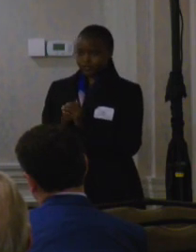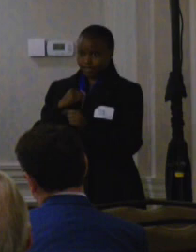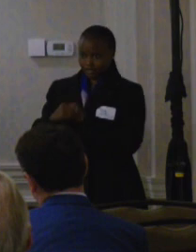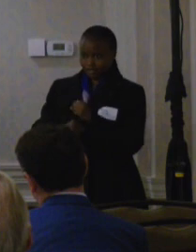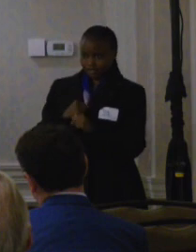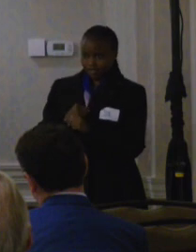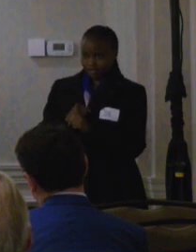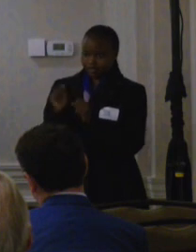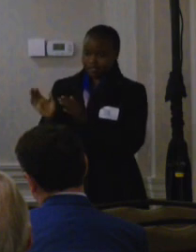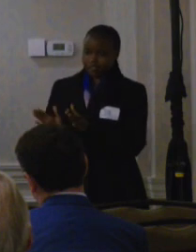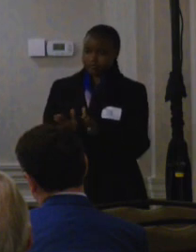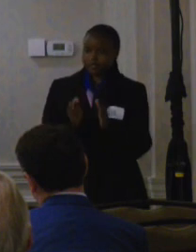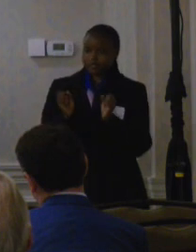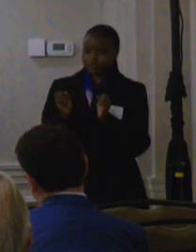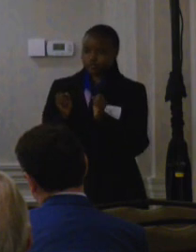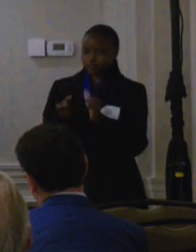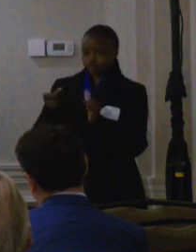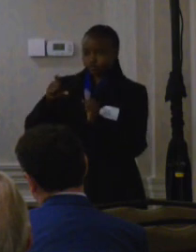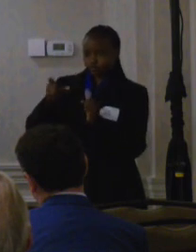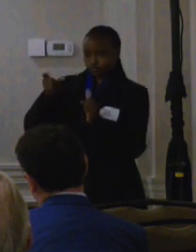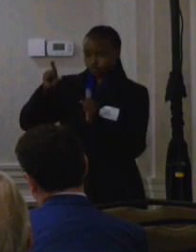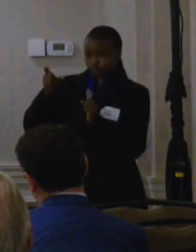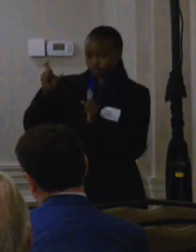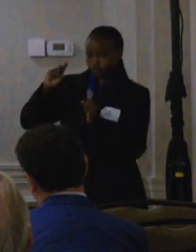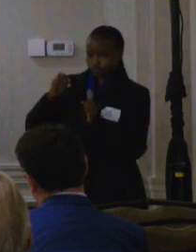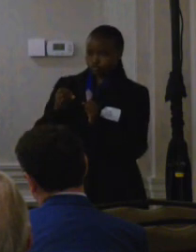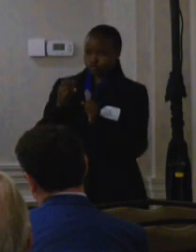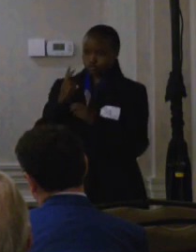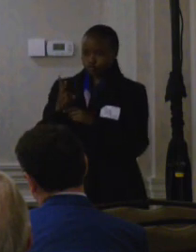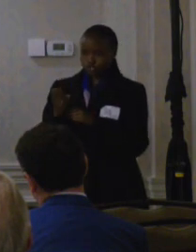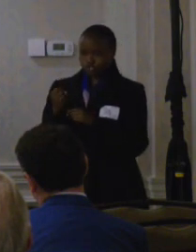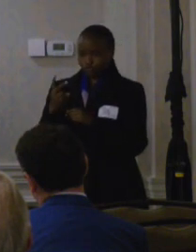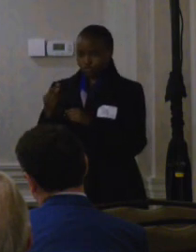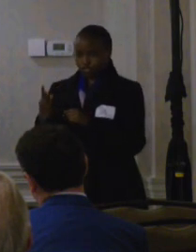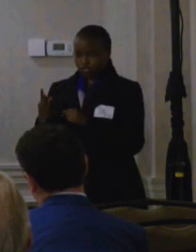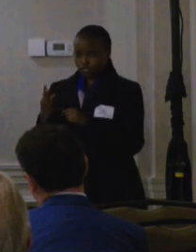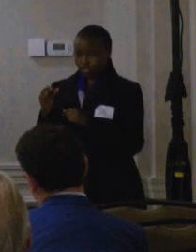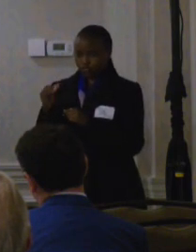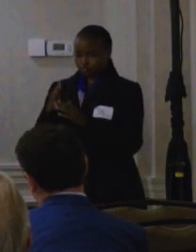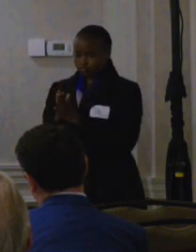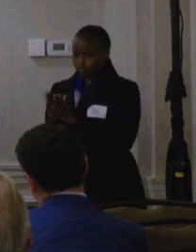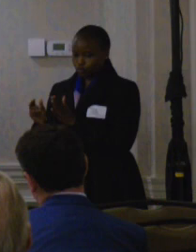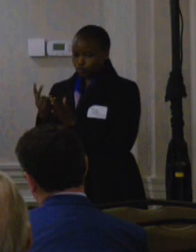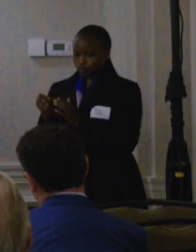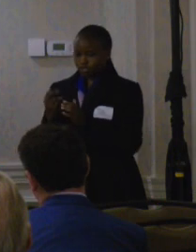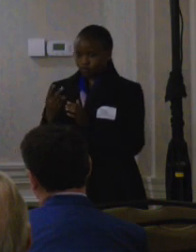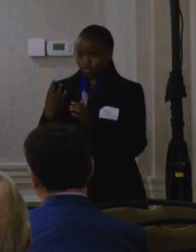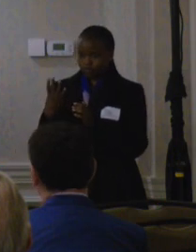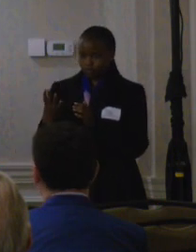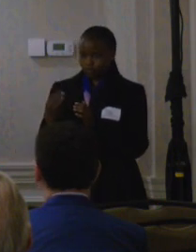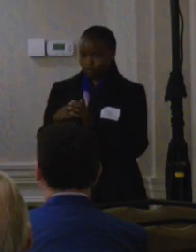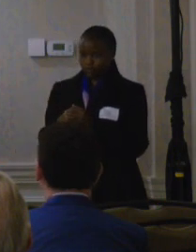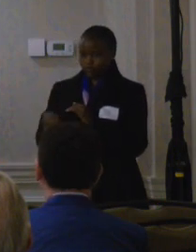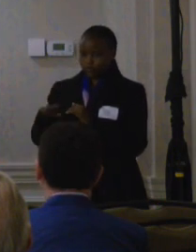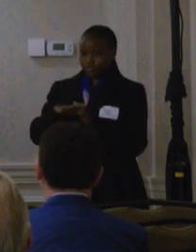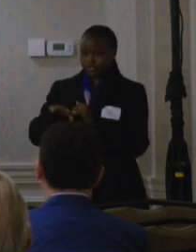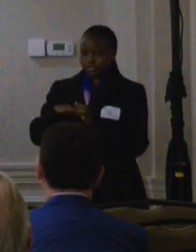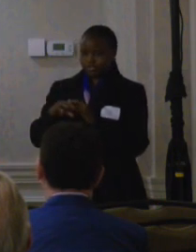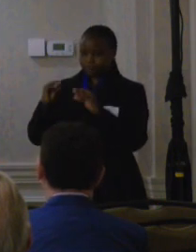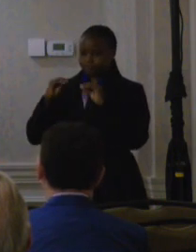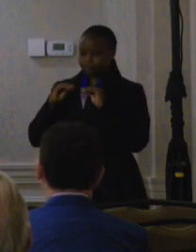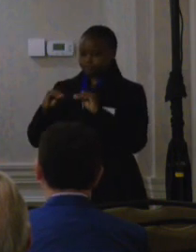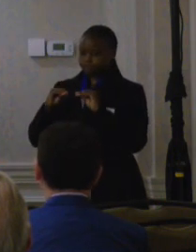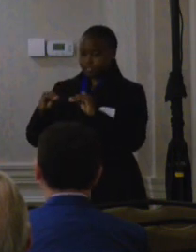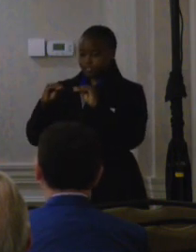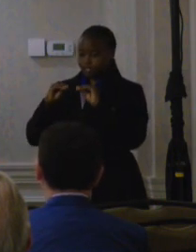and there is a plan to scale up 23 to 24. The stages to adapt teach and coach